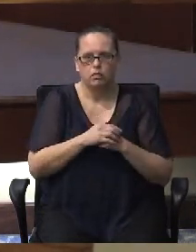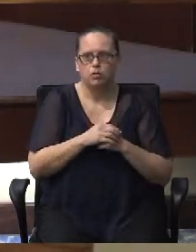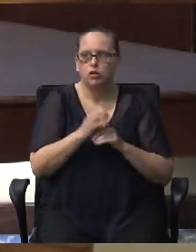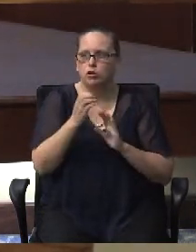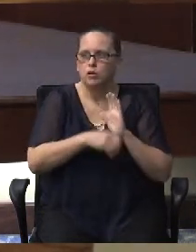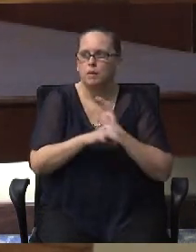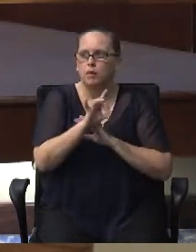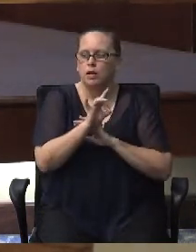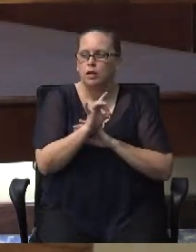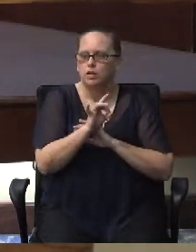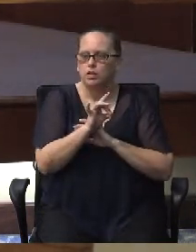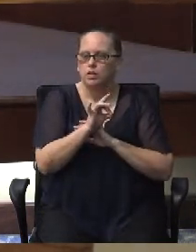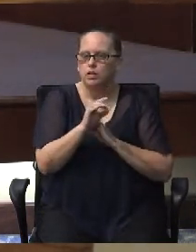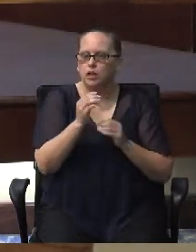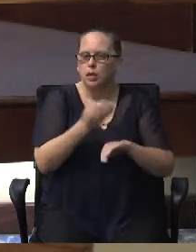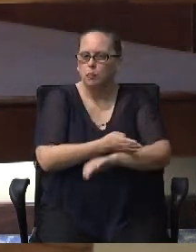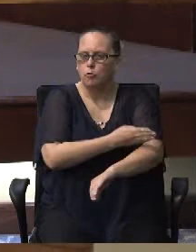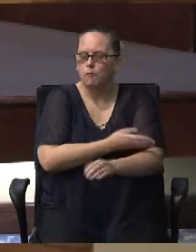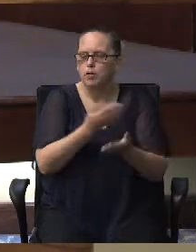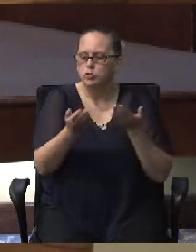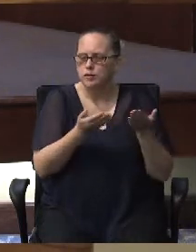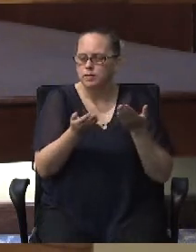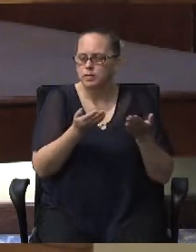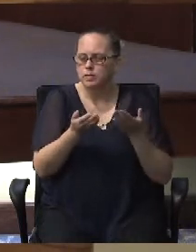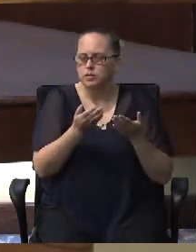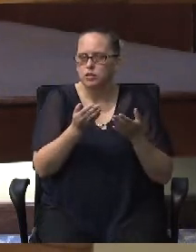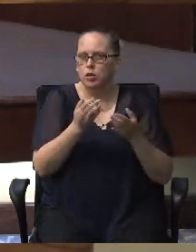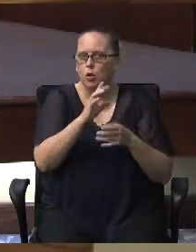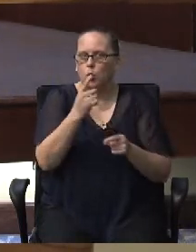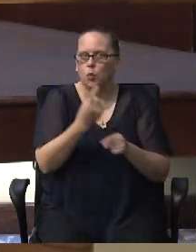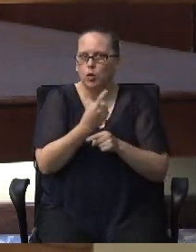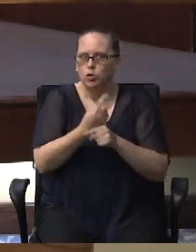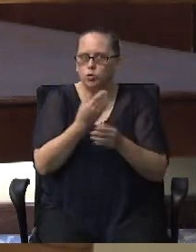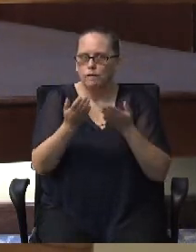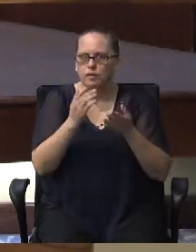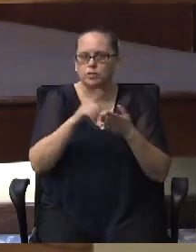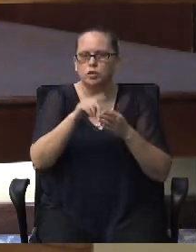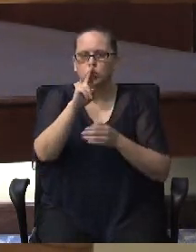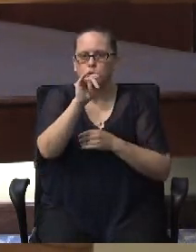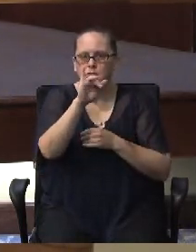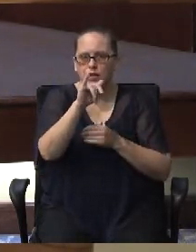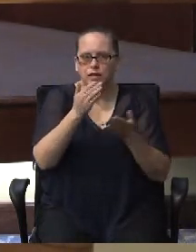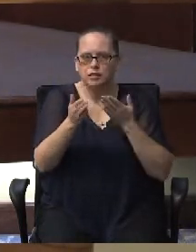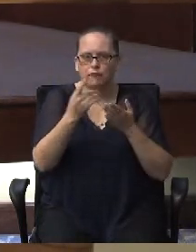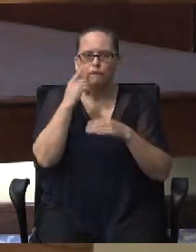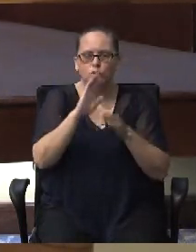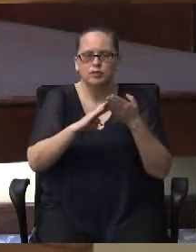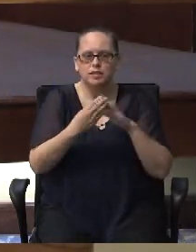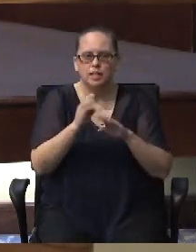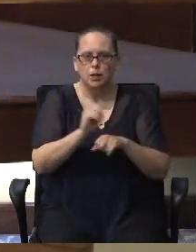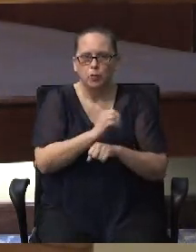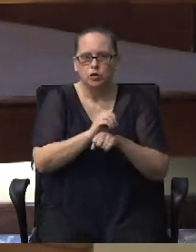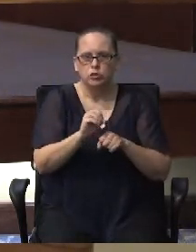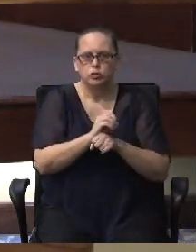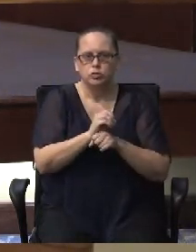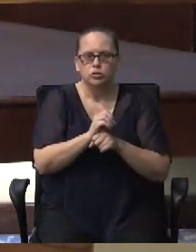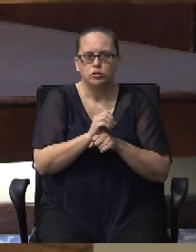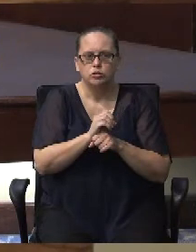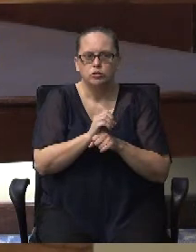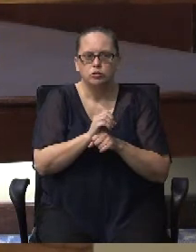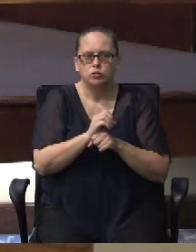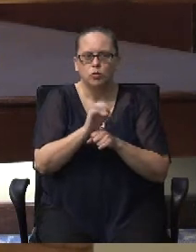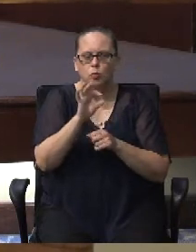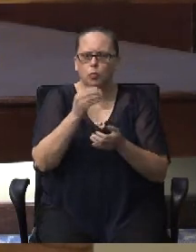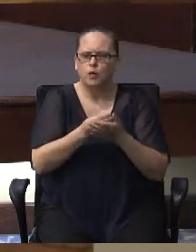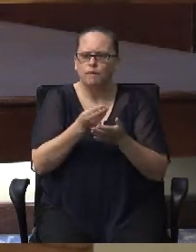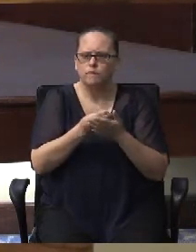temporary employment services and recruitment services, regulatory permit fees, utility services for city facilities and operations, approved refund